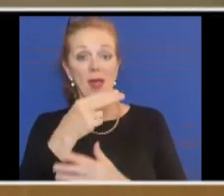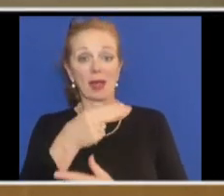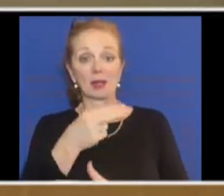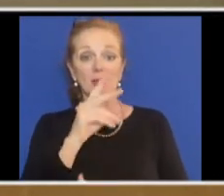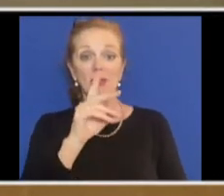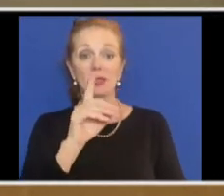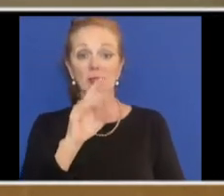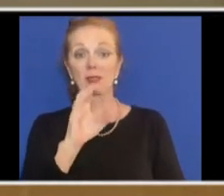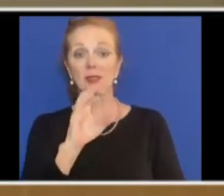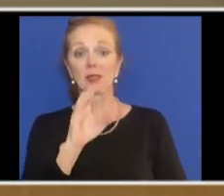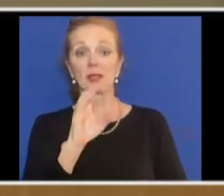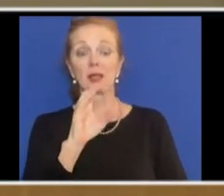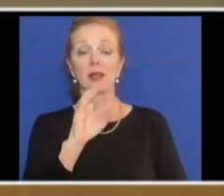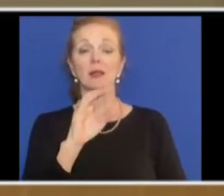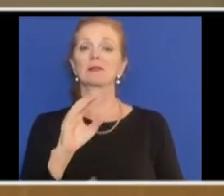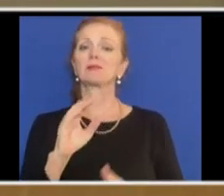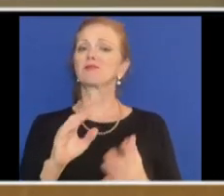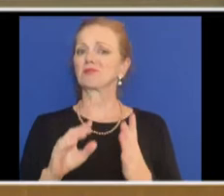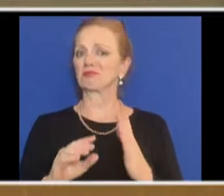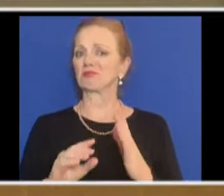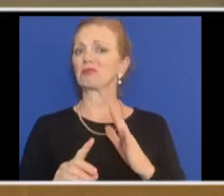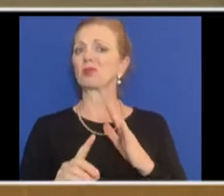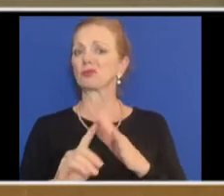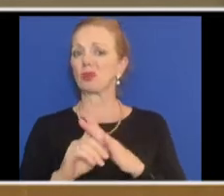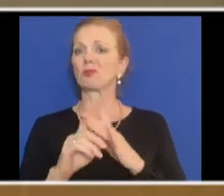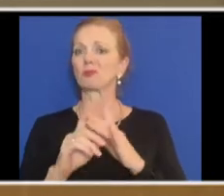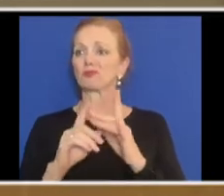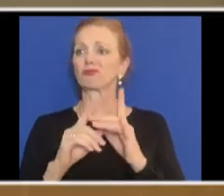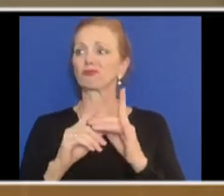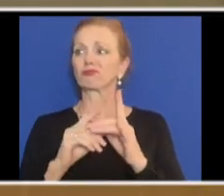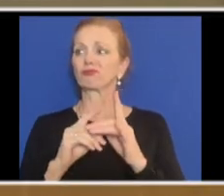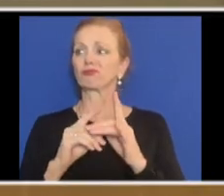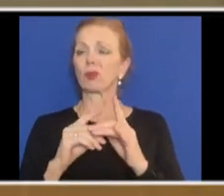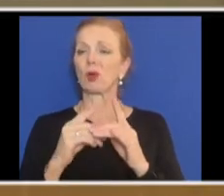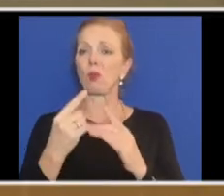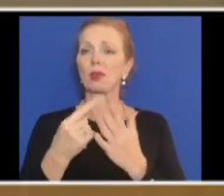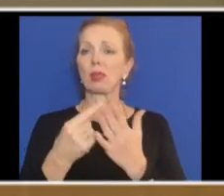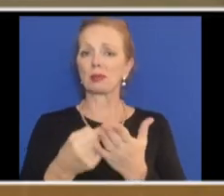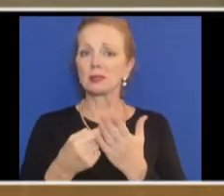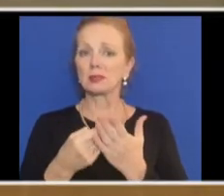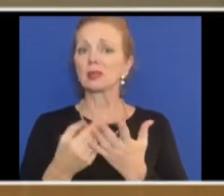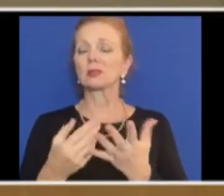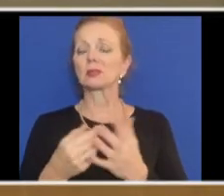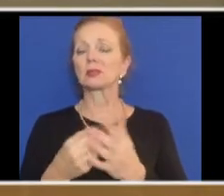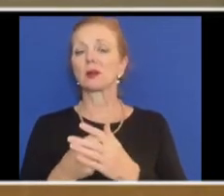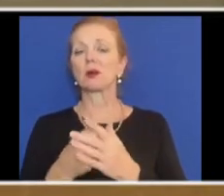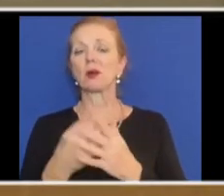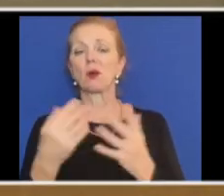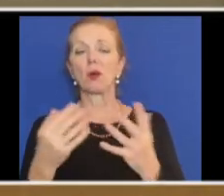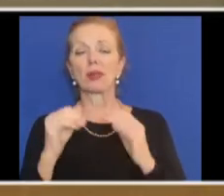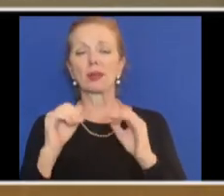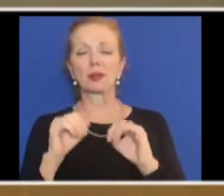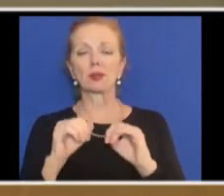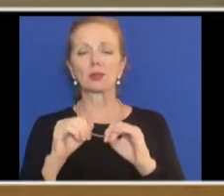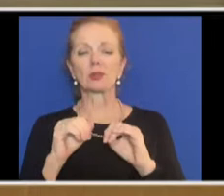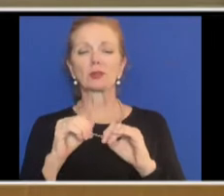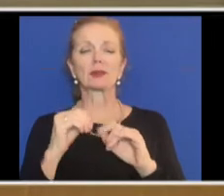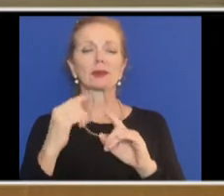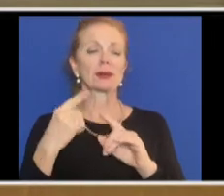and this came up as one of a lot of discussion as to what they could or could not